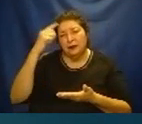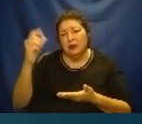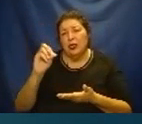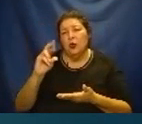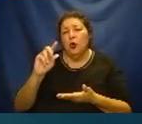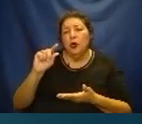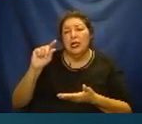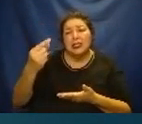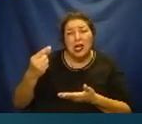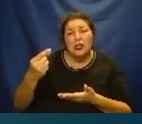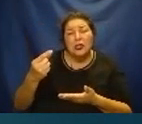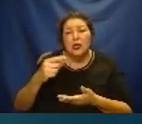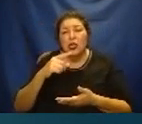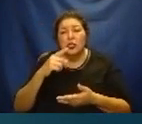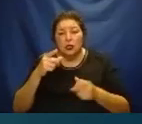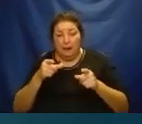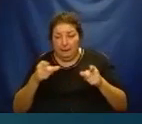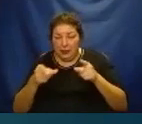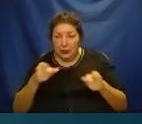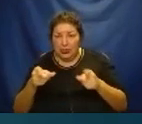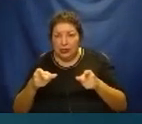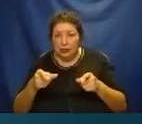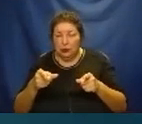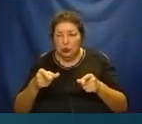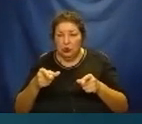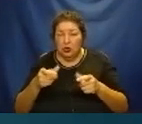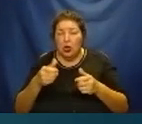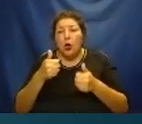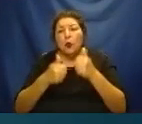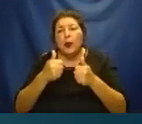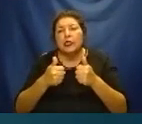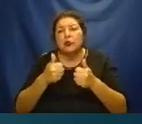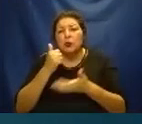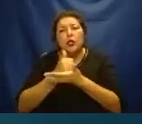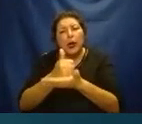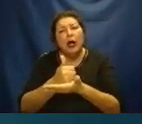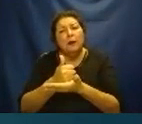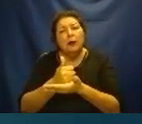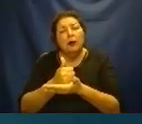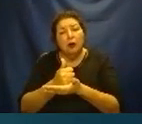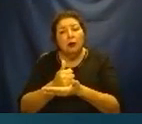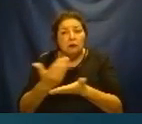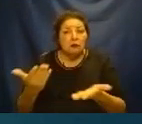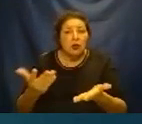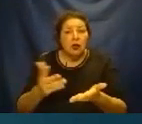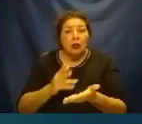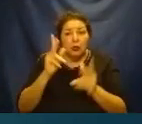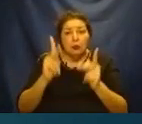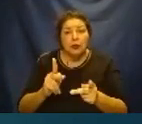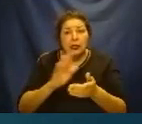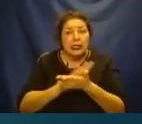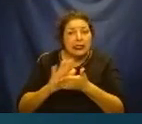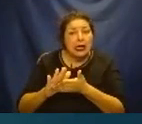you more favorably disposed for? Of course, the one that is, that is nice, that